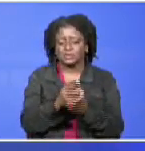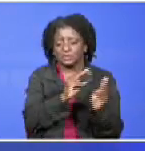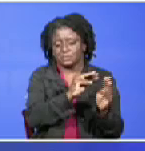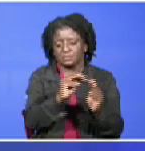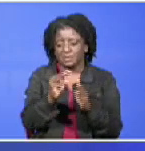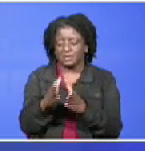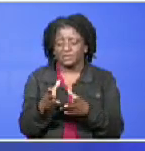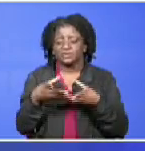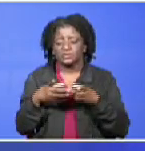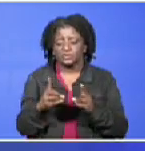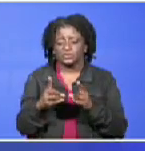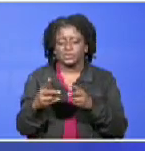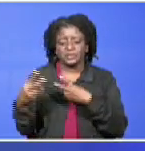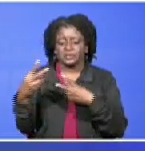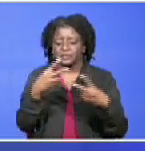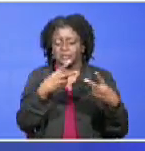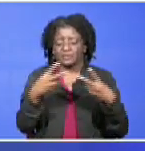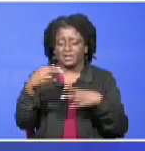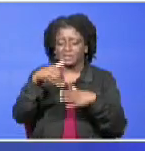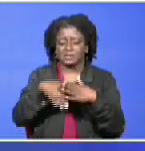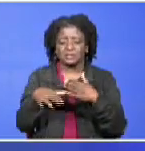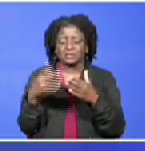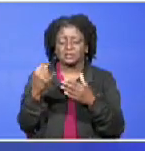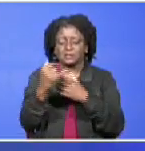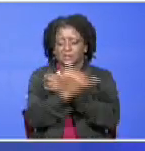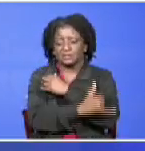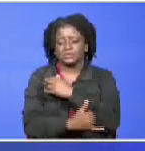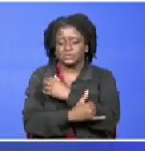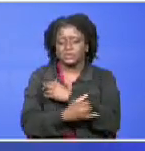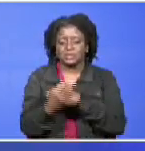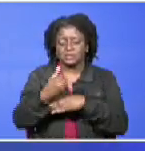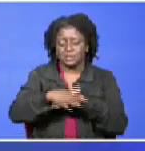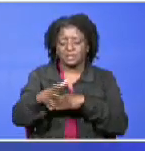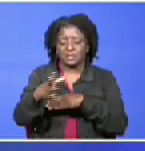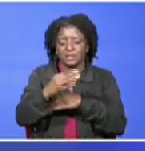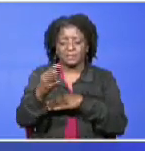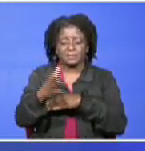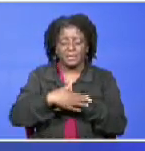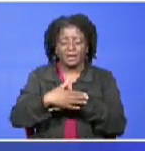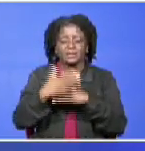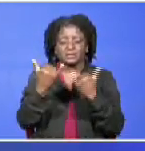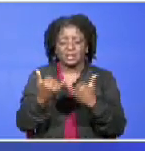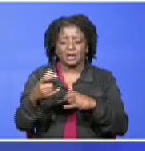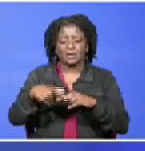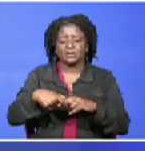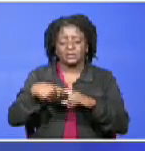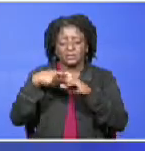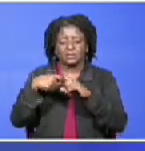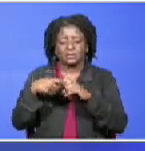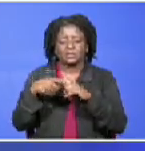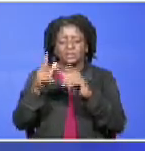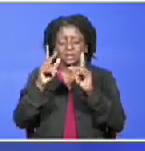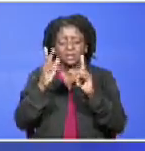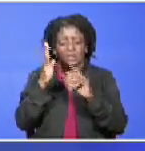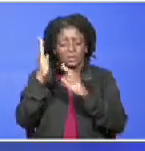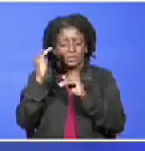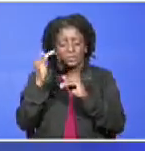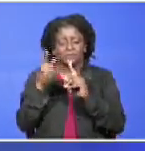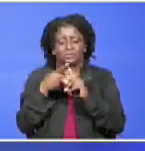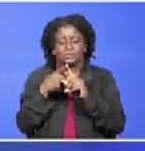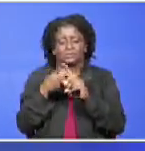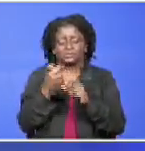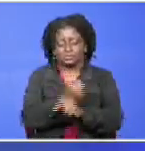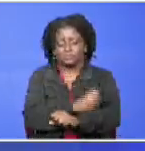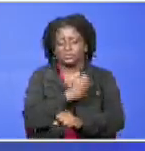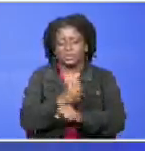state. Repatriations have been placed on hold for now, and officials are looking to tighten border controls in anticipation of